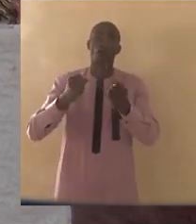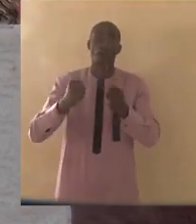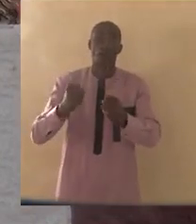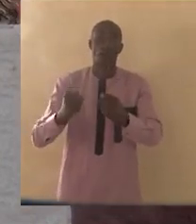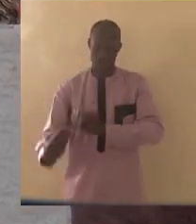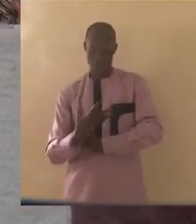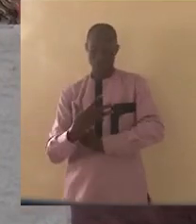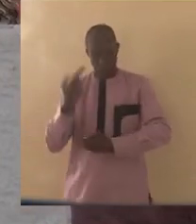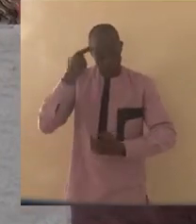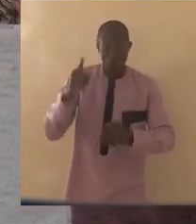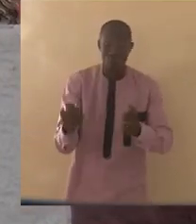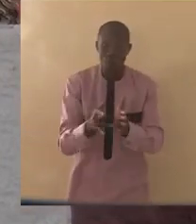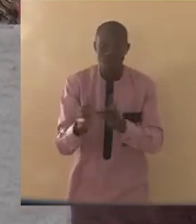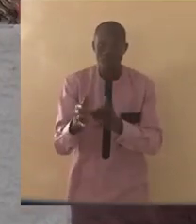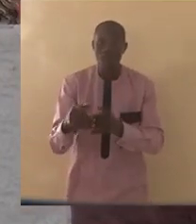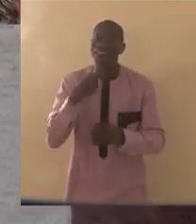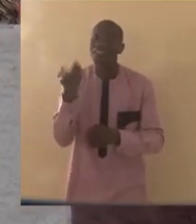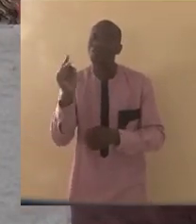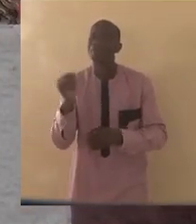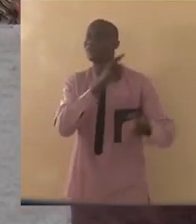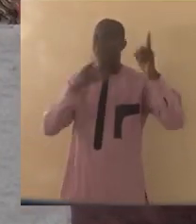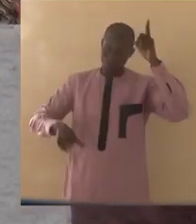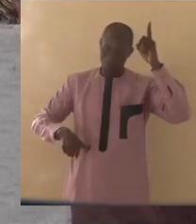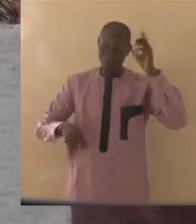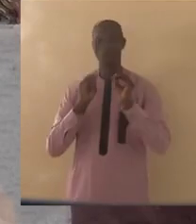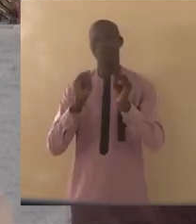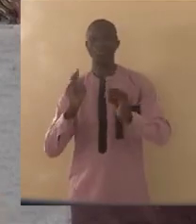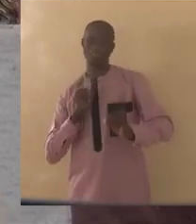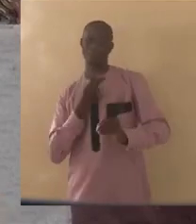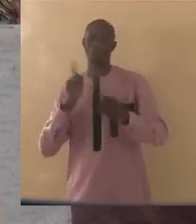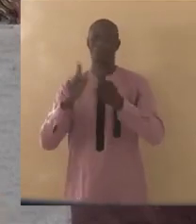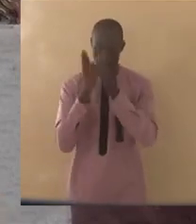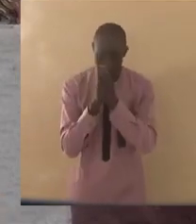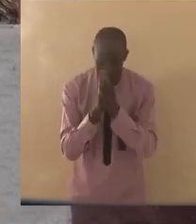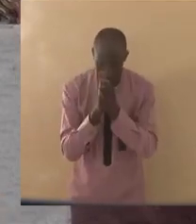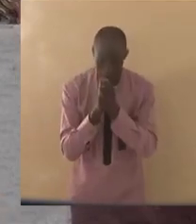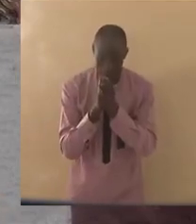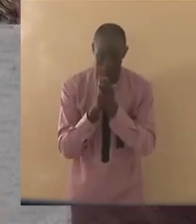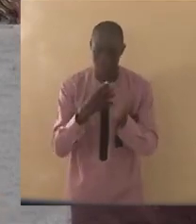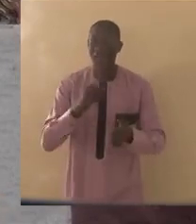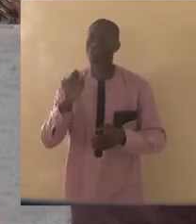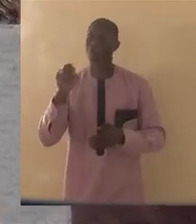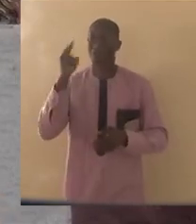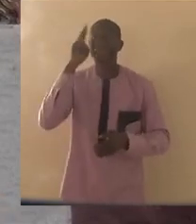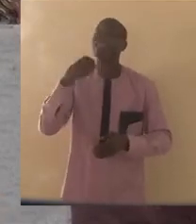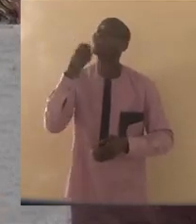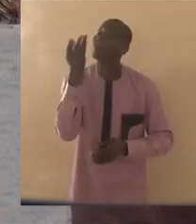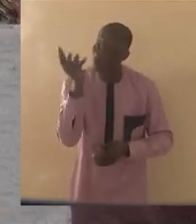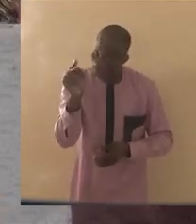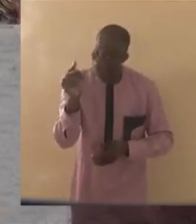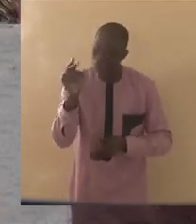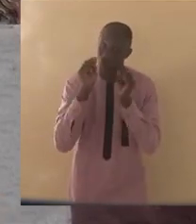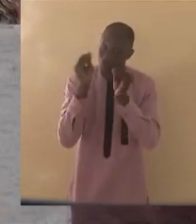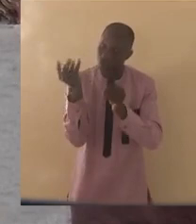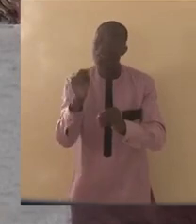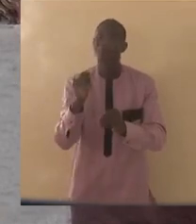power and inspiration for Jesus. So they said to him, Lord, teach us to pray. And so he taught them the